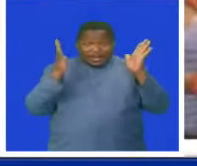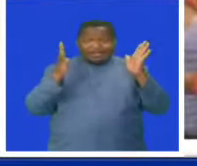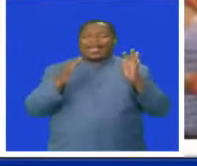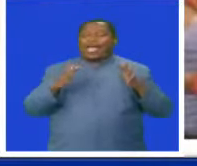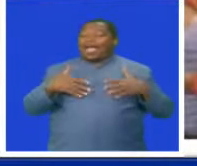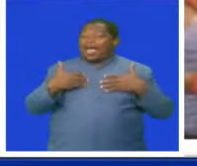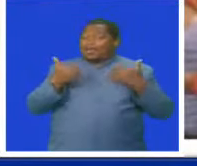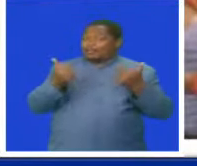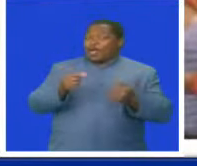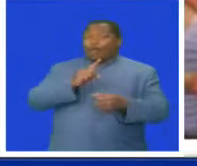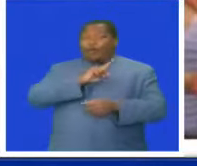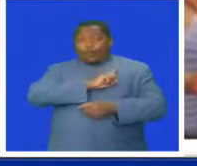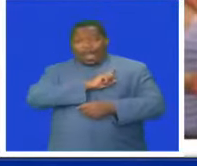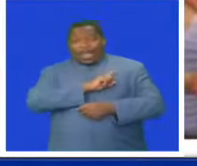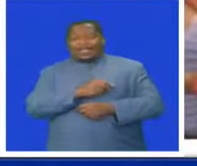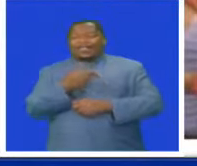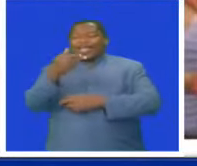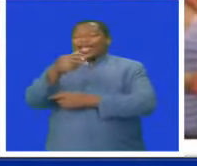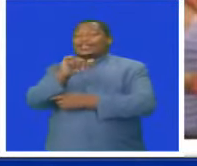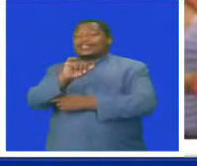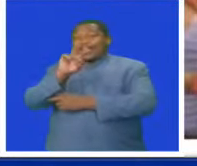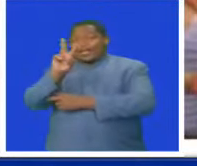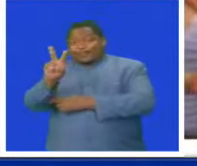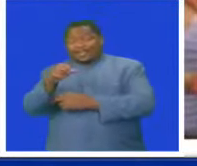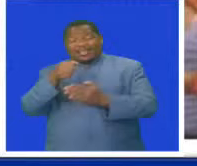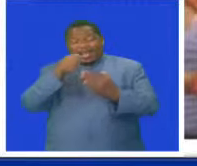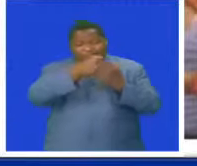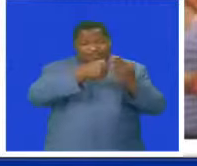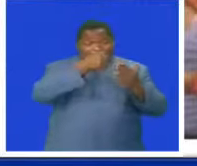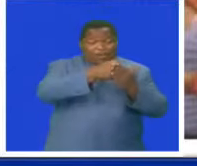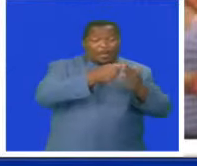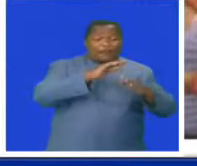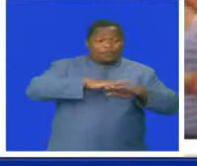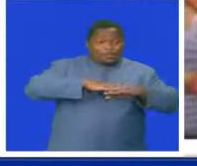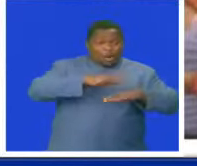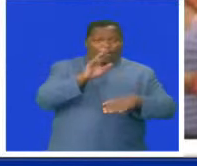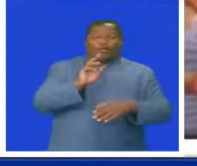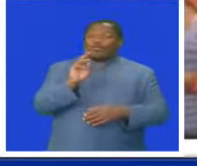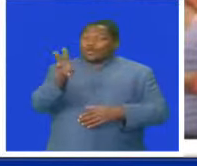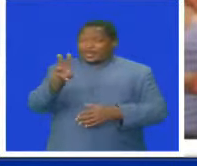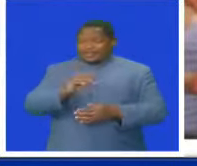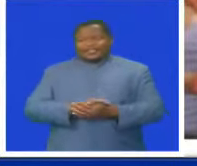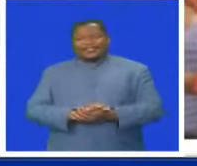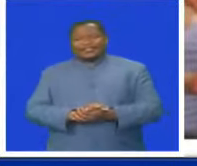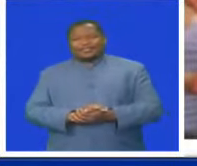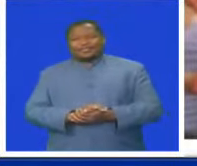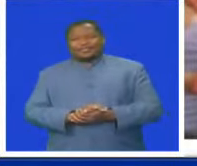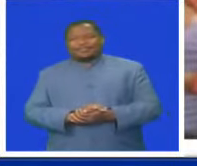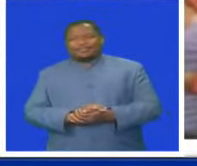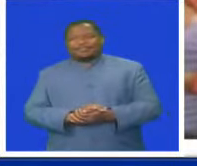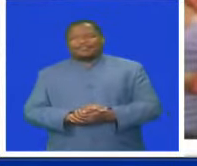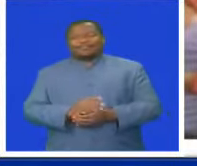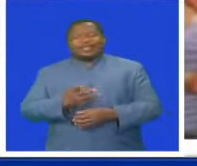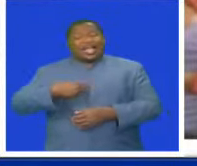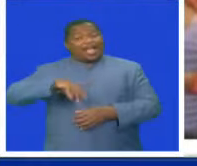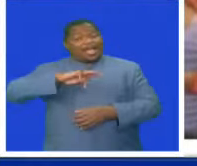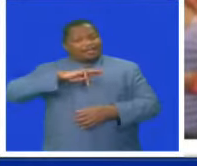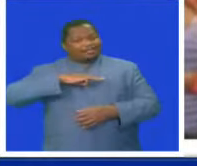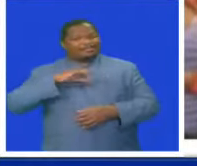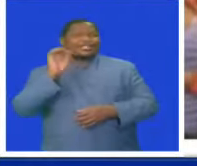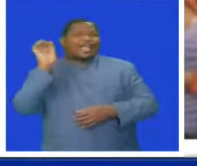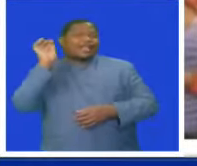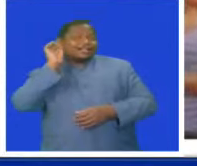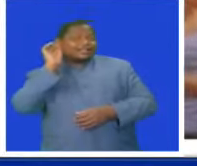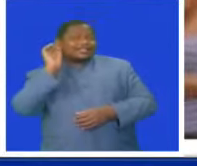gciwane. So when we heard the good news that Eswatini is part of the countries to pilot the study, we felt, no, we are really